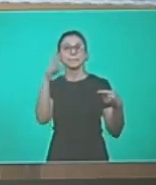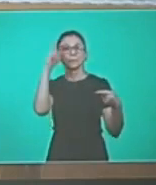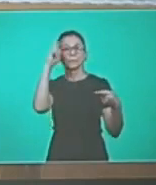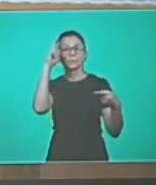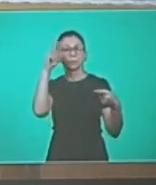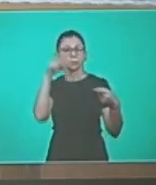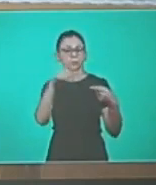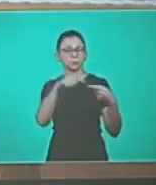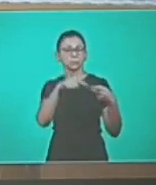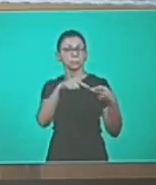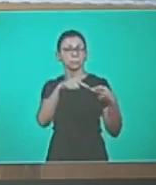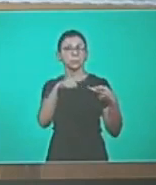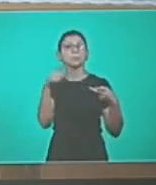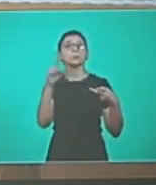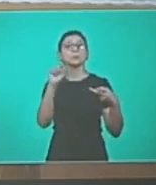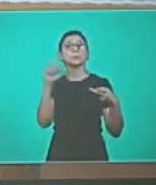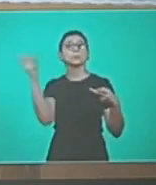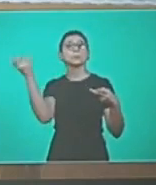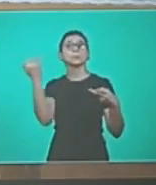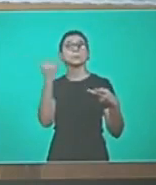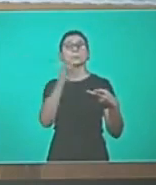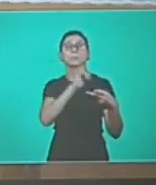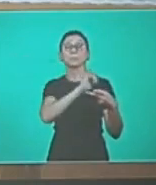Whatever is historic and whatever is prophetic.